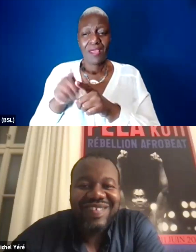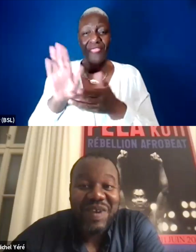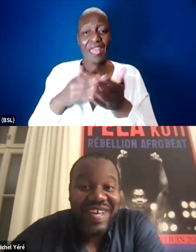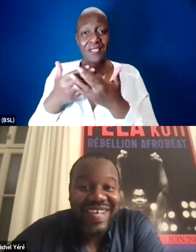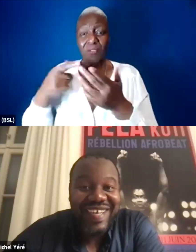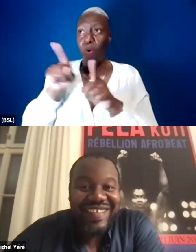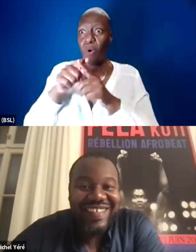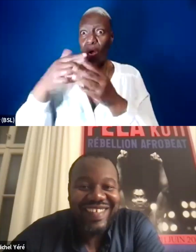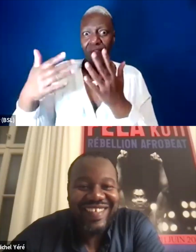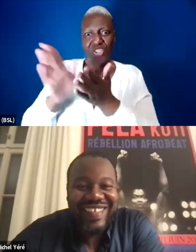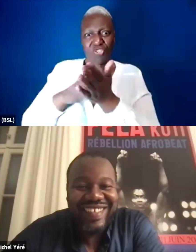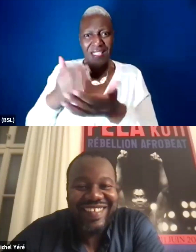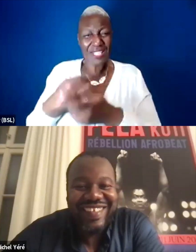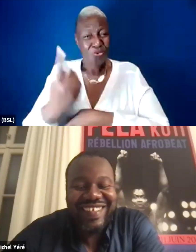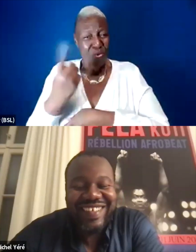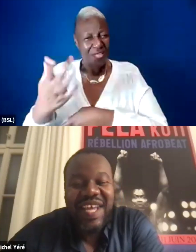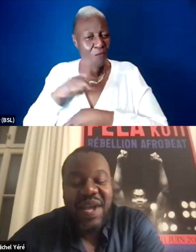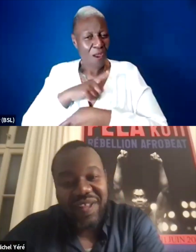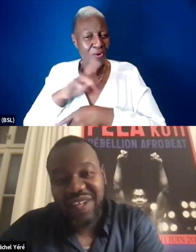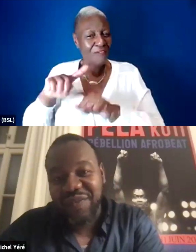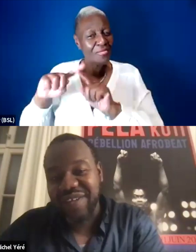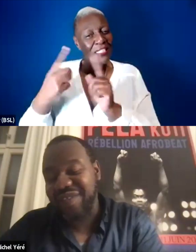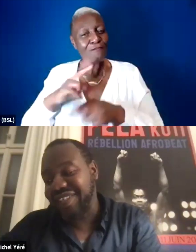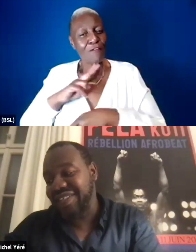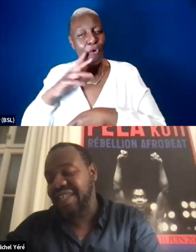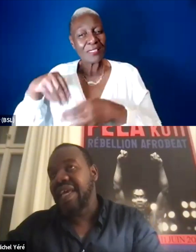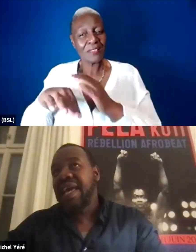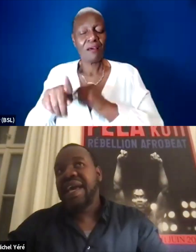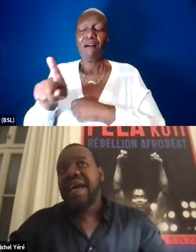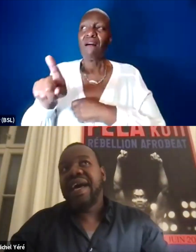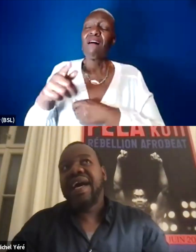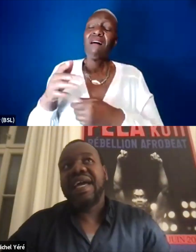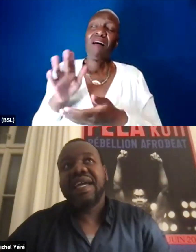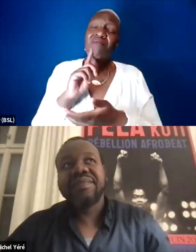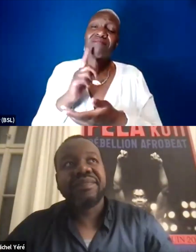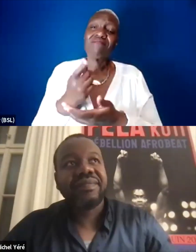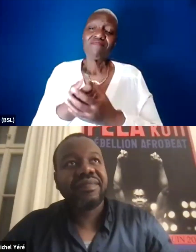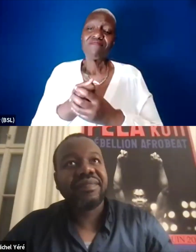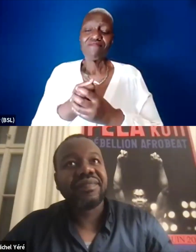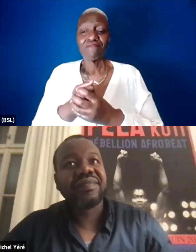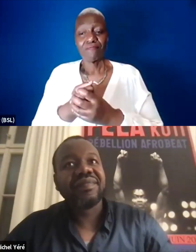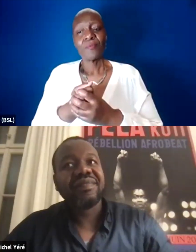also. Right. Well, thank you for that question. I'm